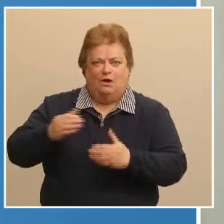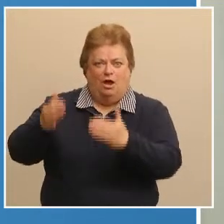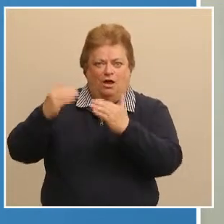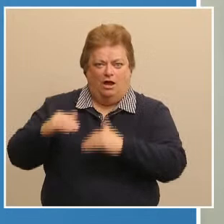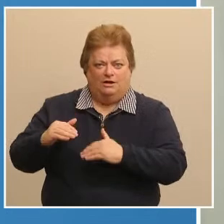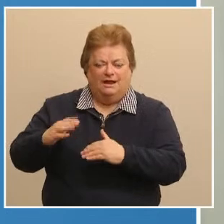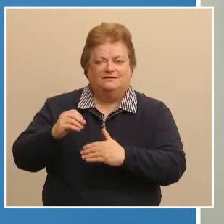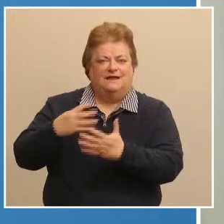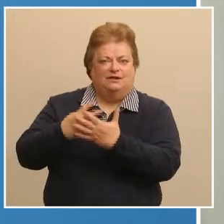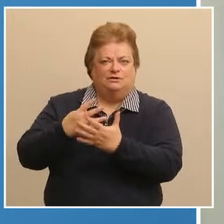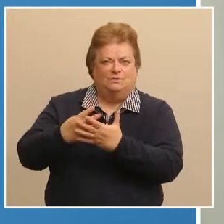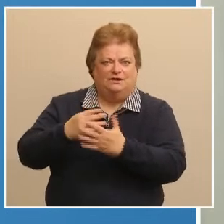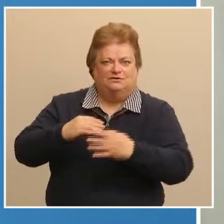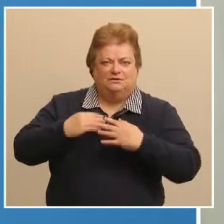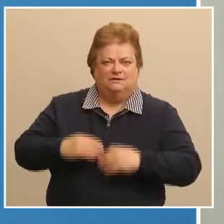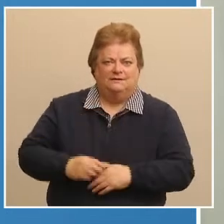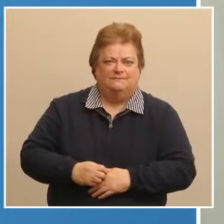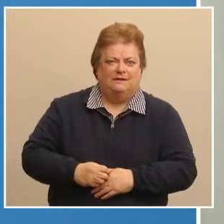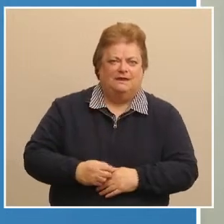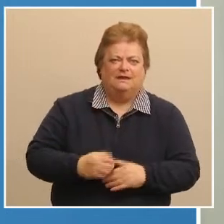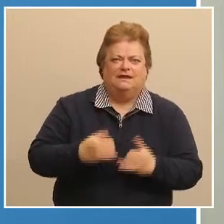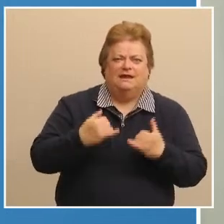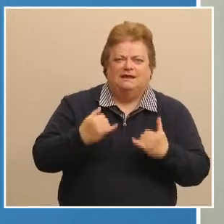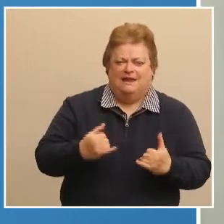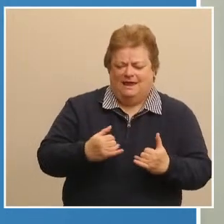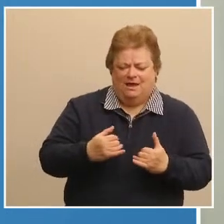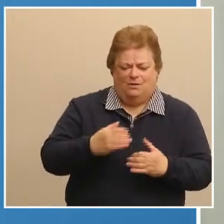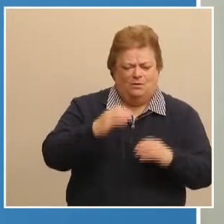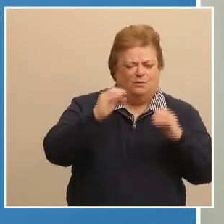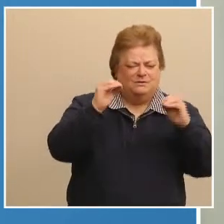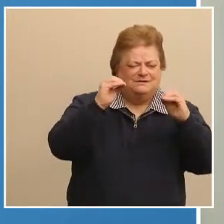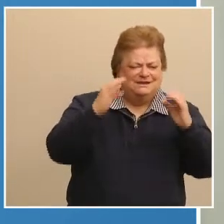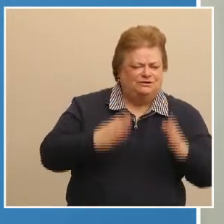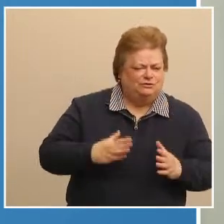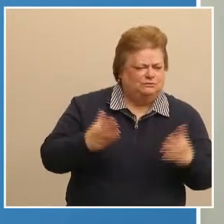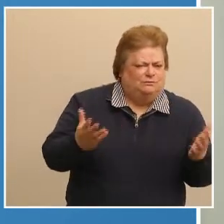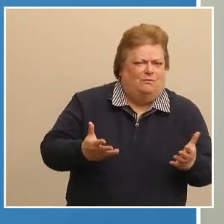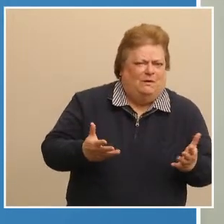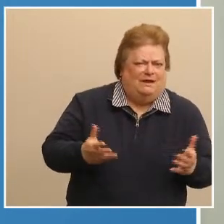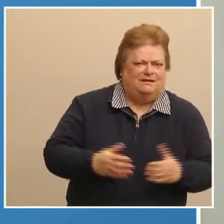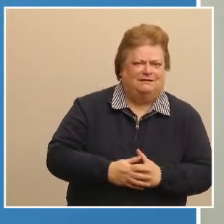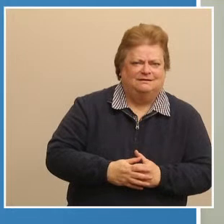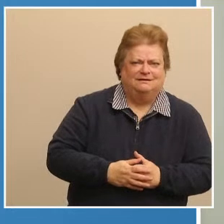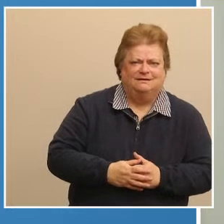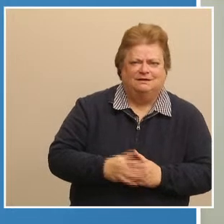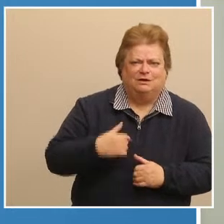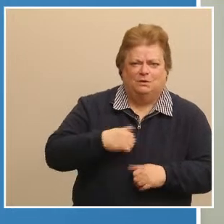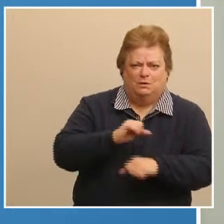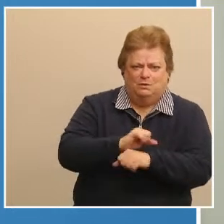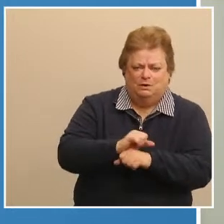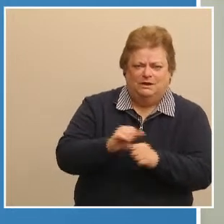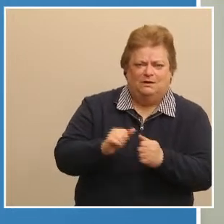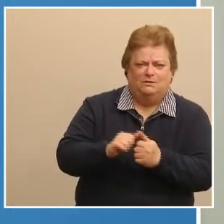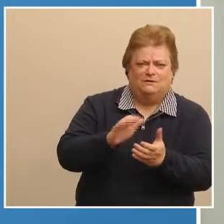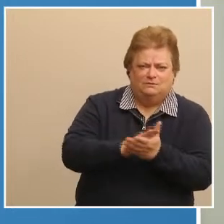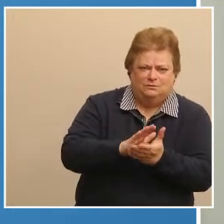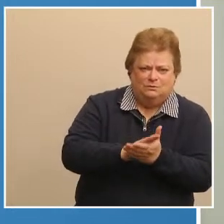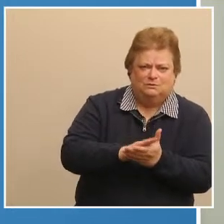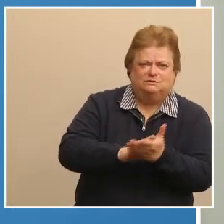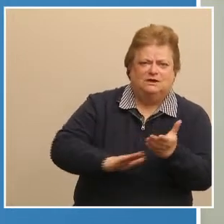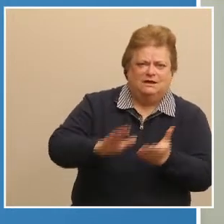us to educators. Throughout the pandemic, our health team has worked closely with schools, colleges, and universities, and that